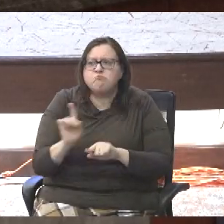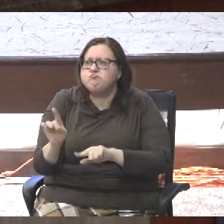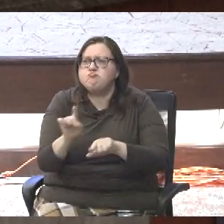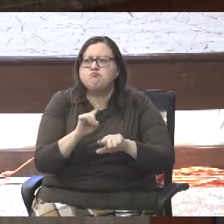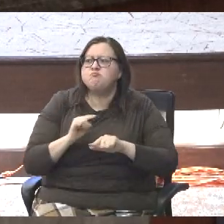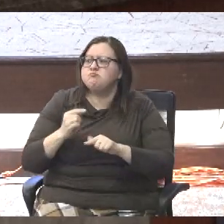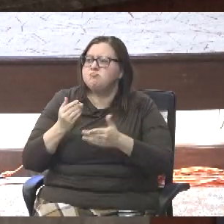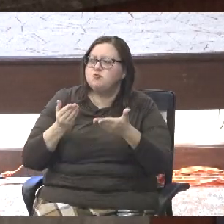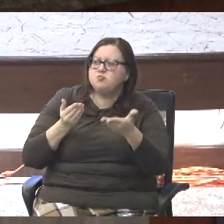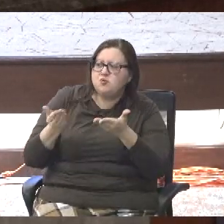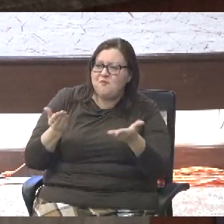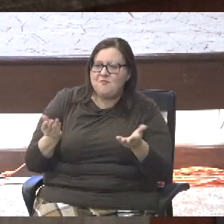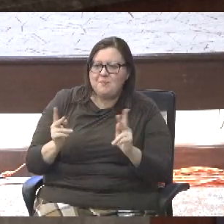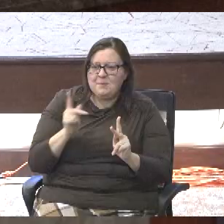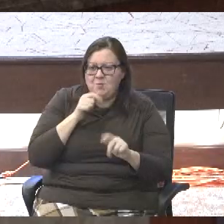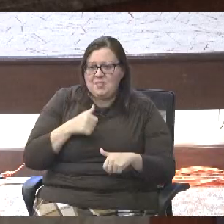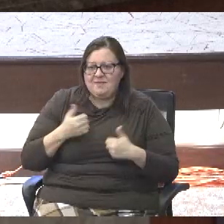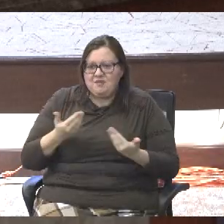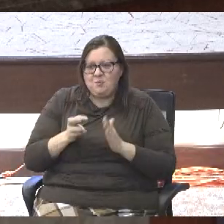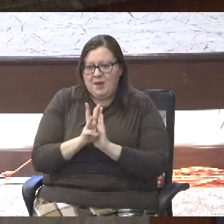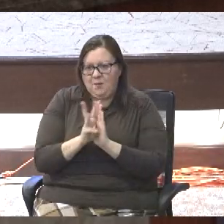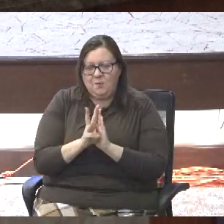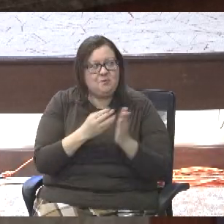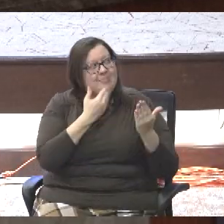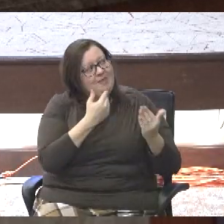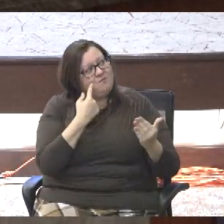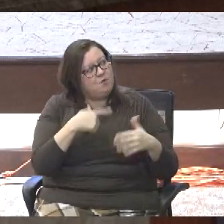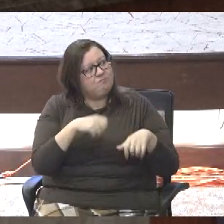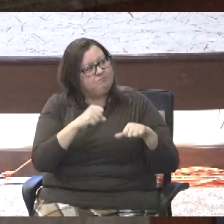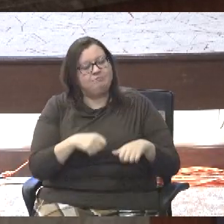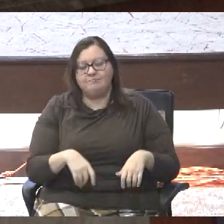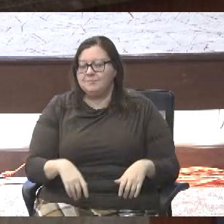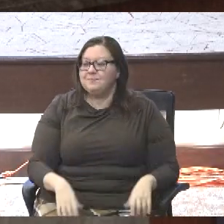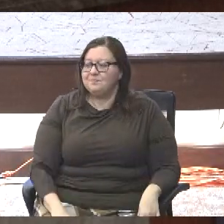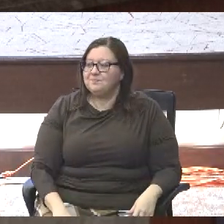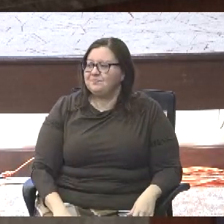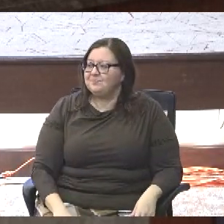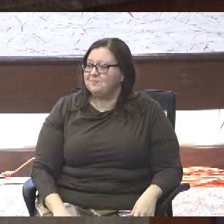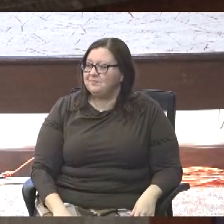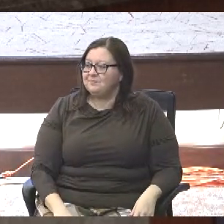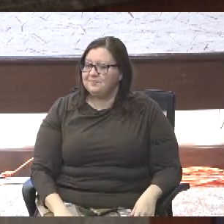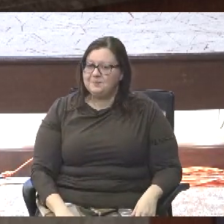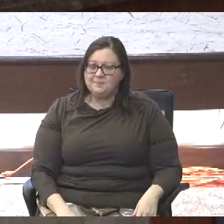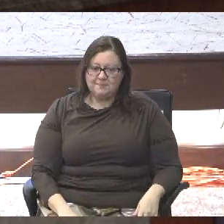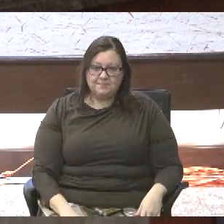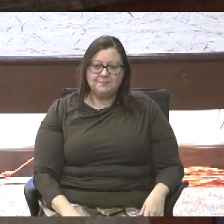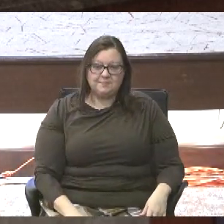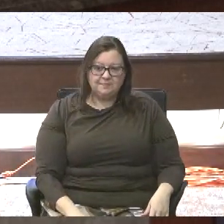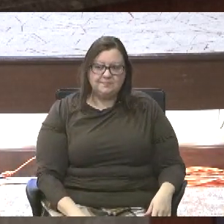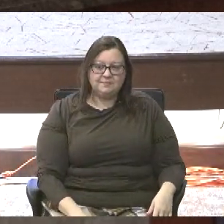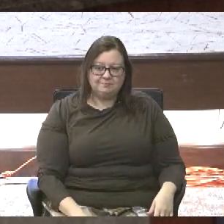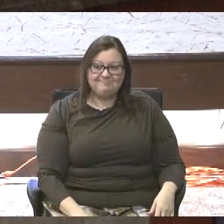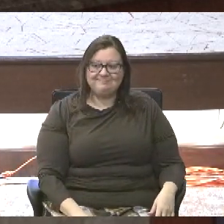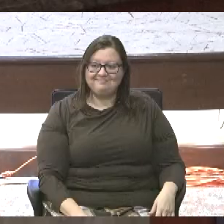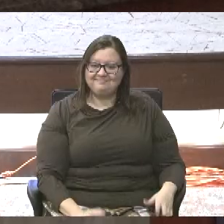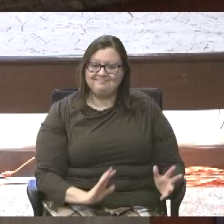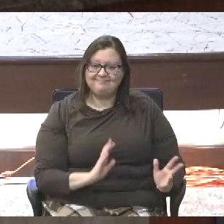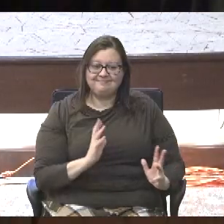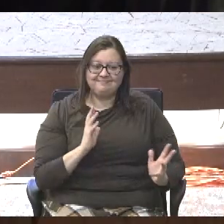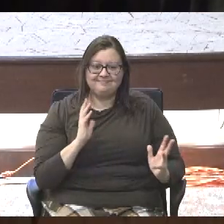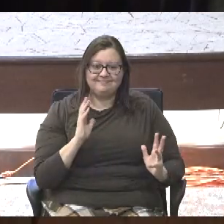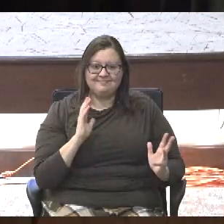citizens of Waco. So, Mandy, thanks for filling in today. Thank you. Thanks, Mandy. Thanks, Mandy. Appreciate it.